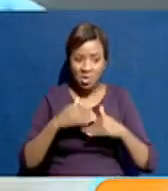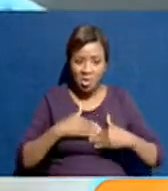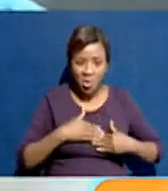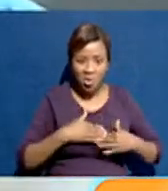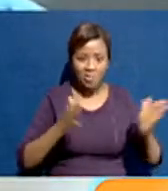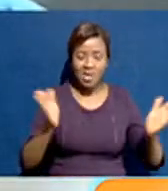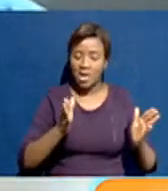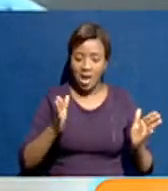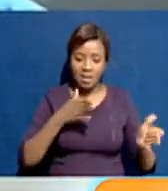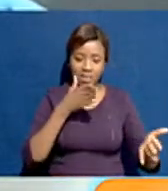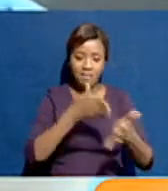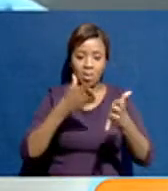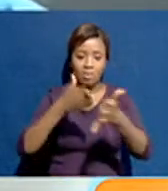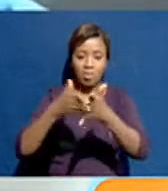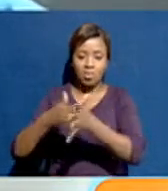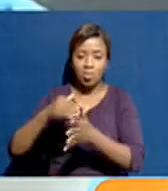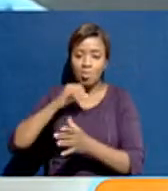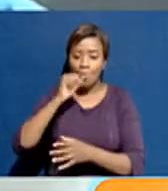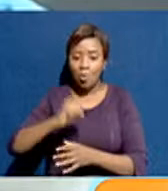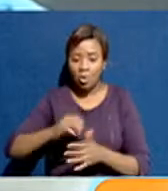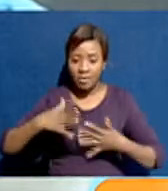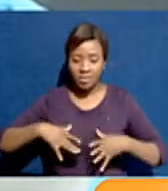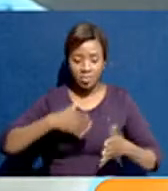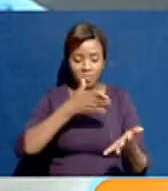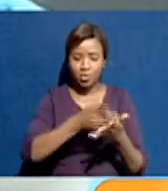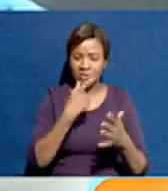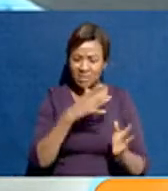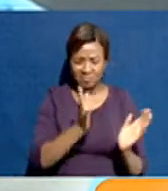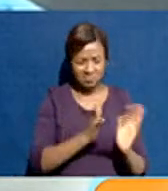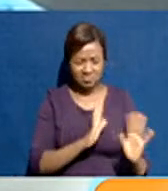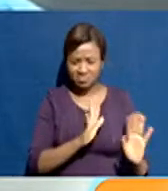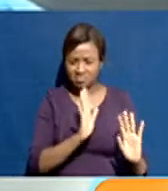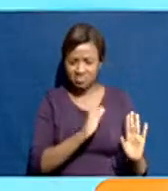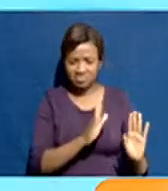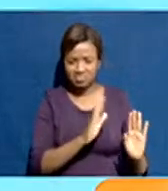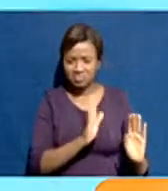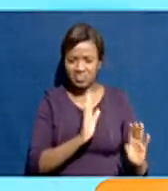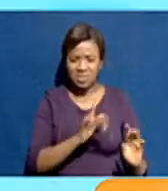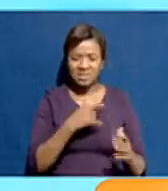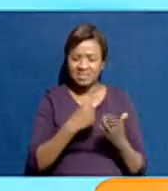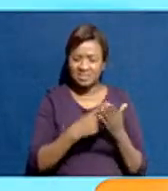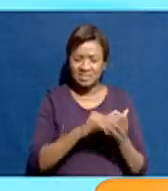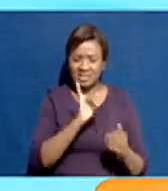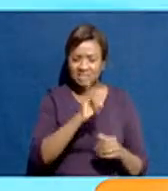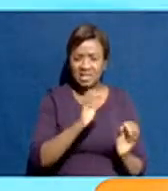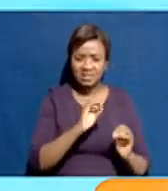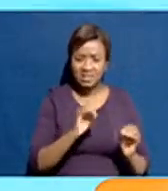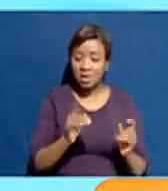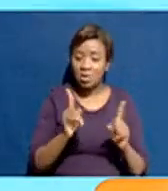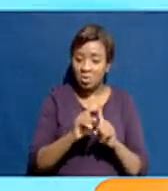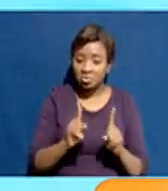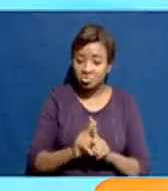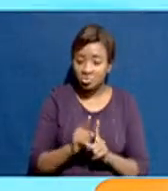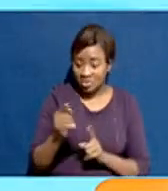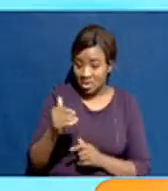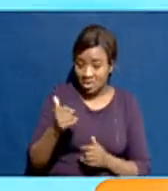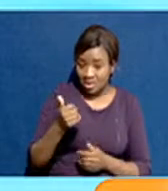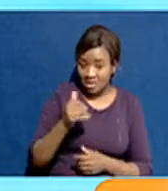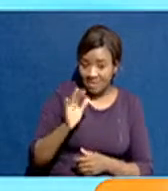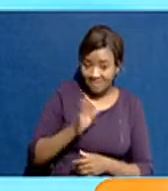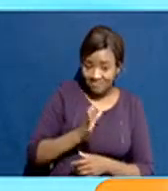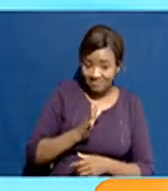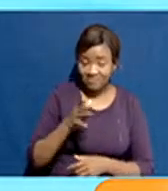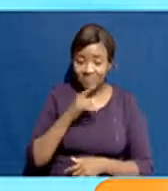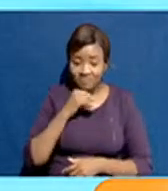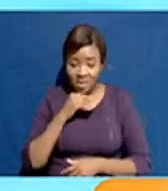to speak. It's very rare you find a parent and a child talking about sexual reproductive